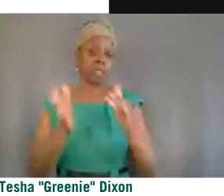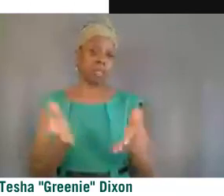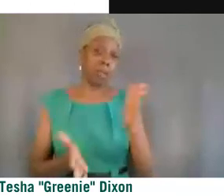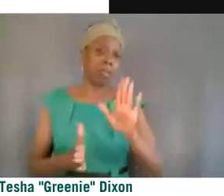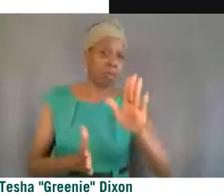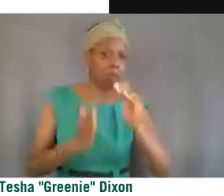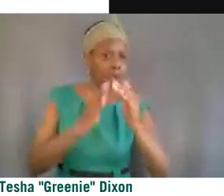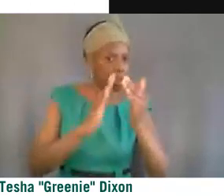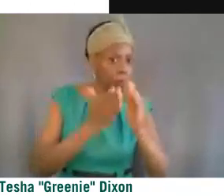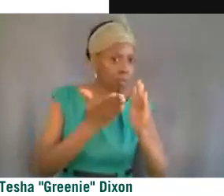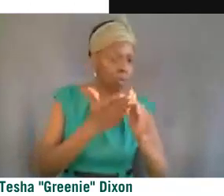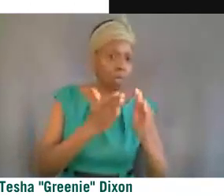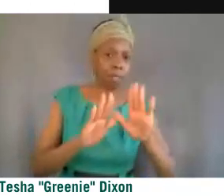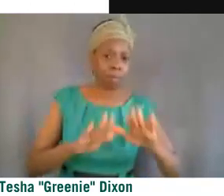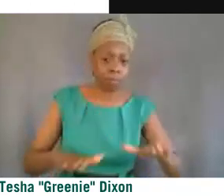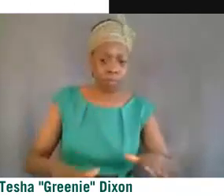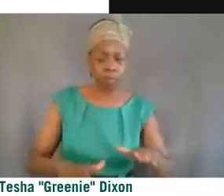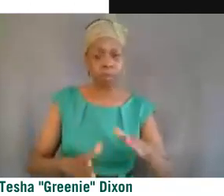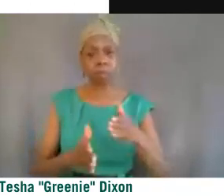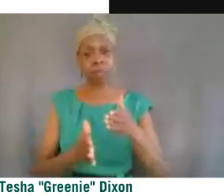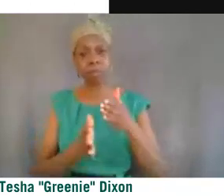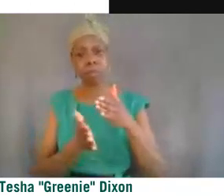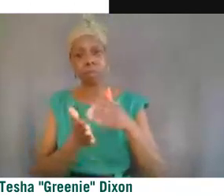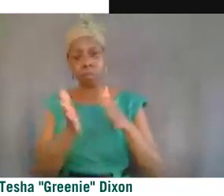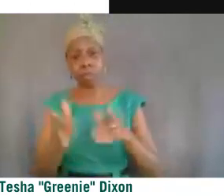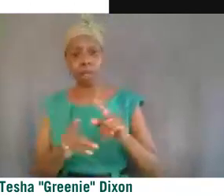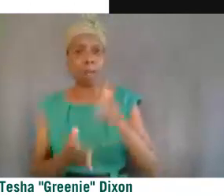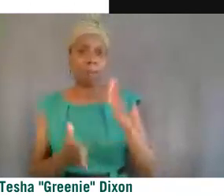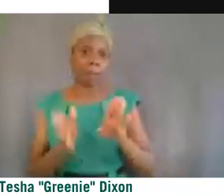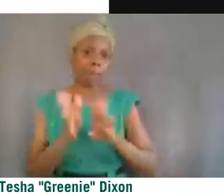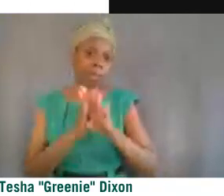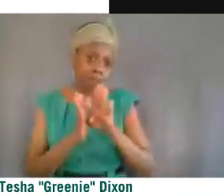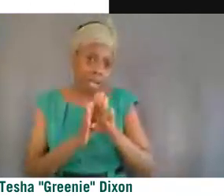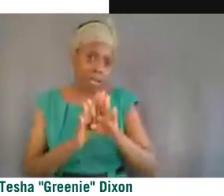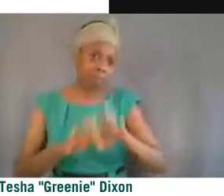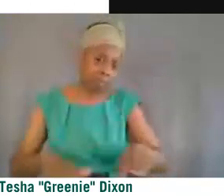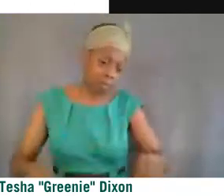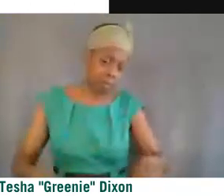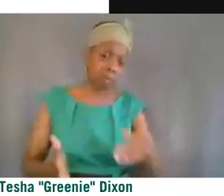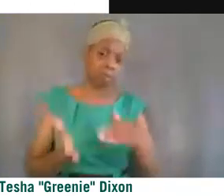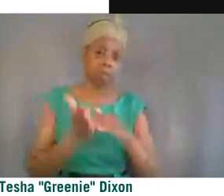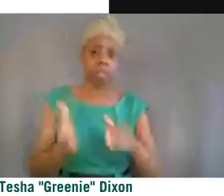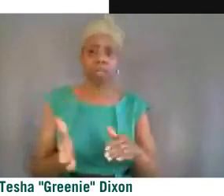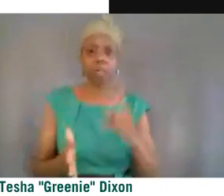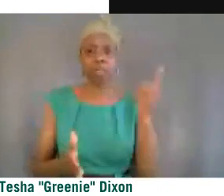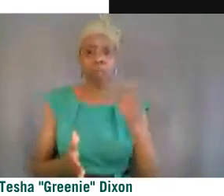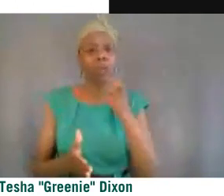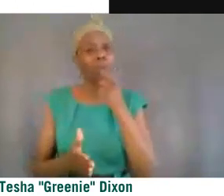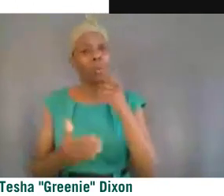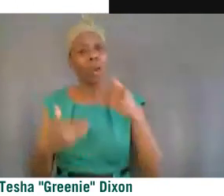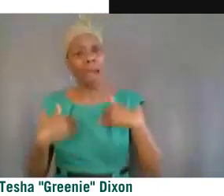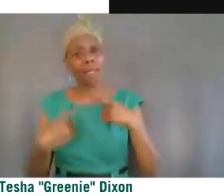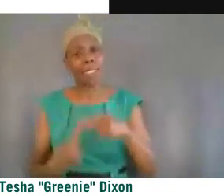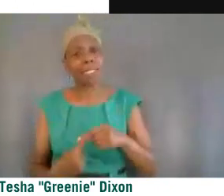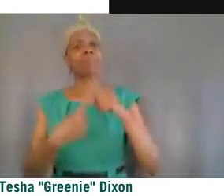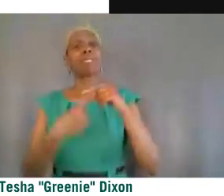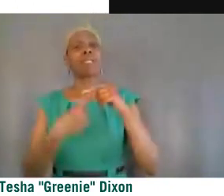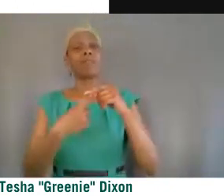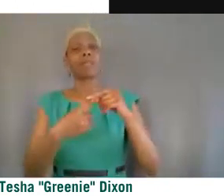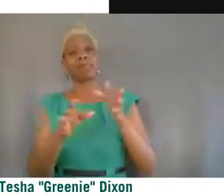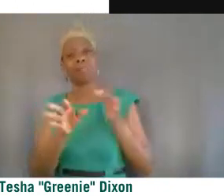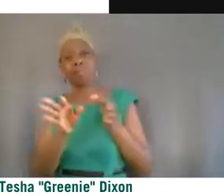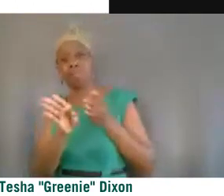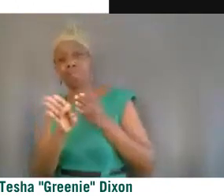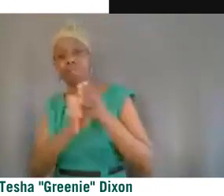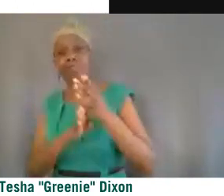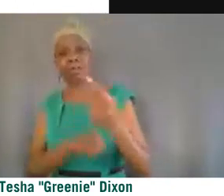community pediatrician, or it could be a developmental pediatrician or someone who has specific expertise